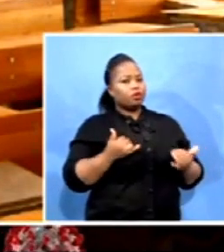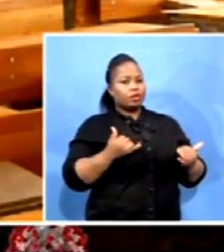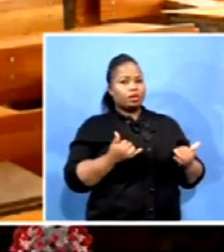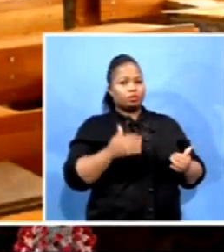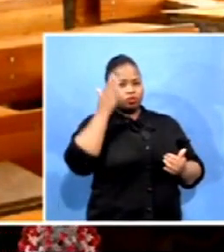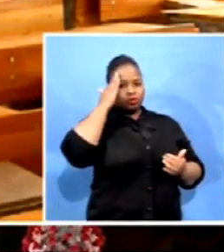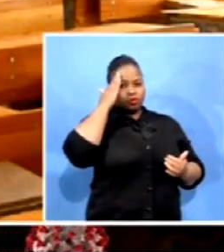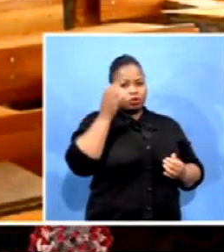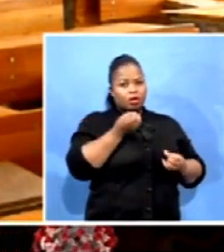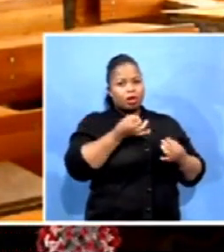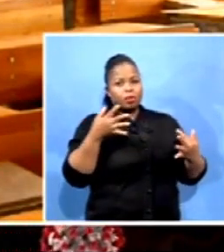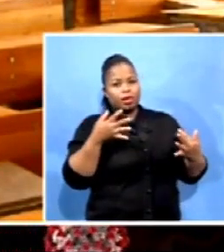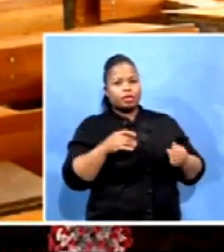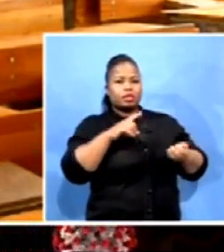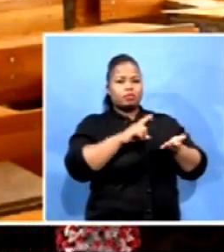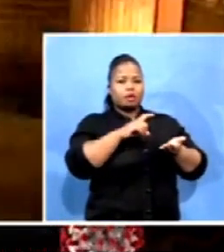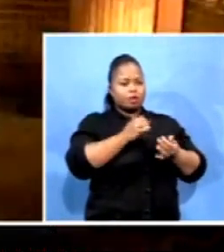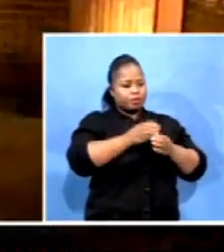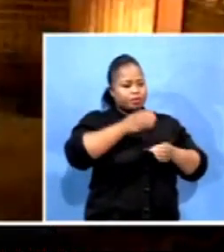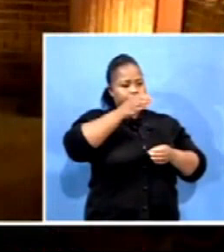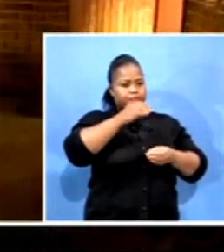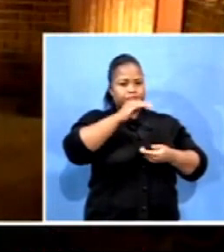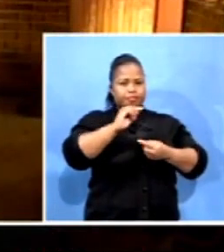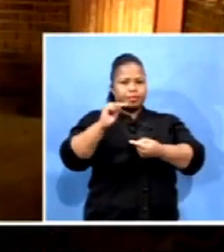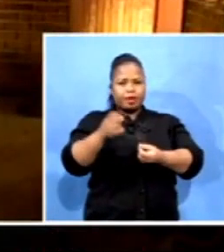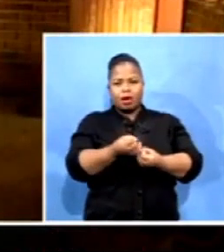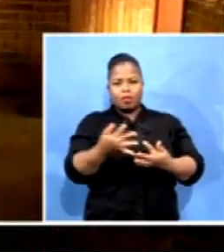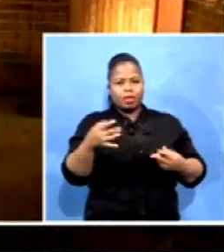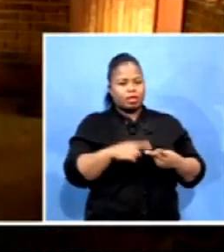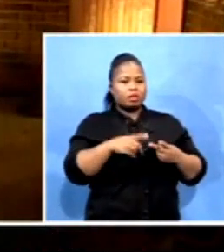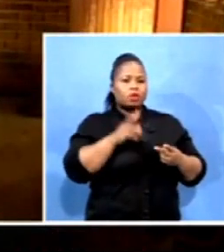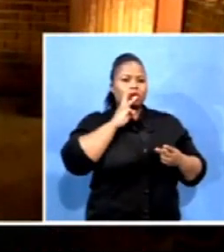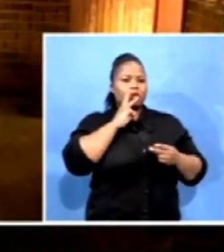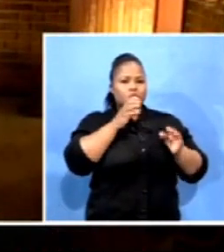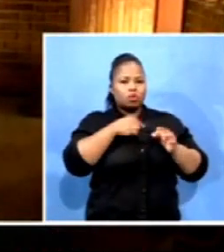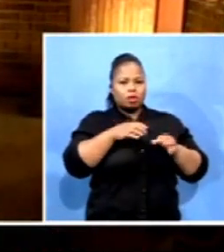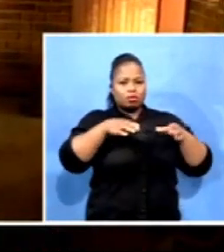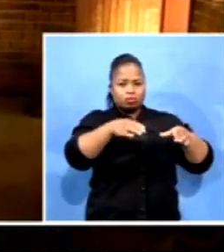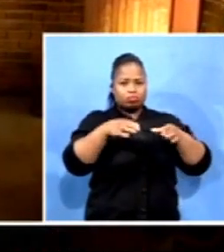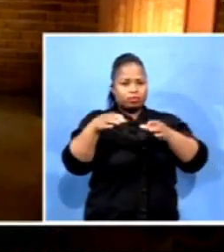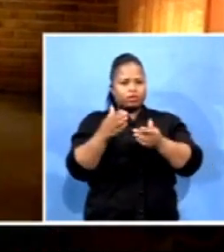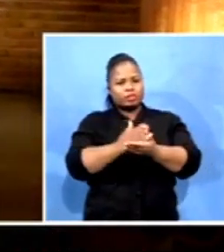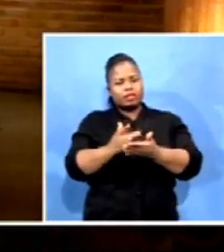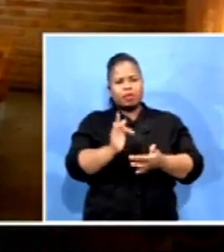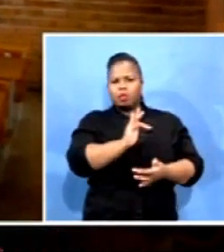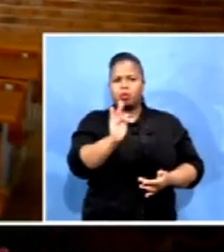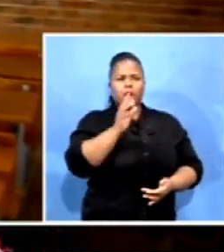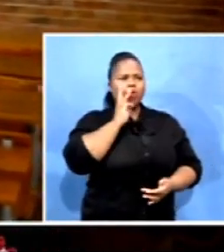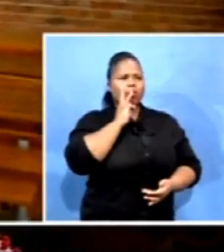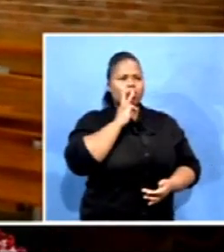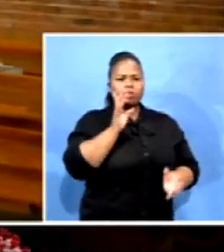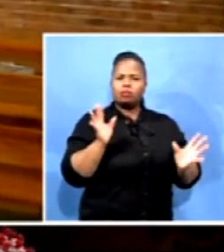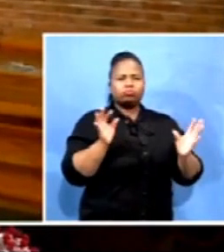sanitizer you need, how many water tanks you need for schools that don't have water supply, a reliable water